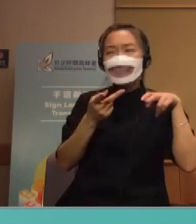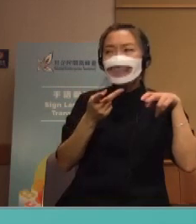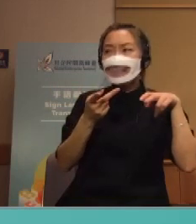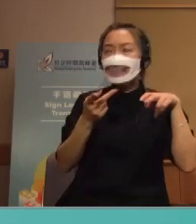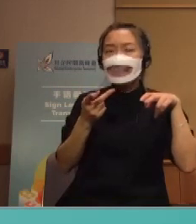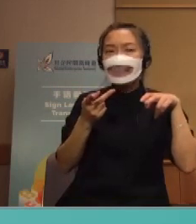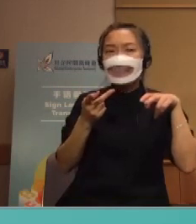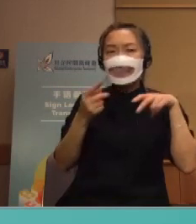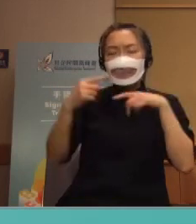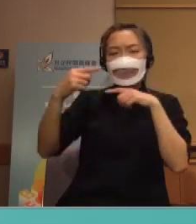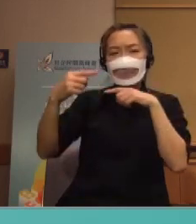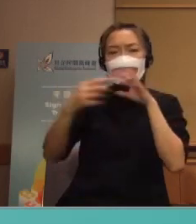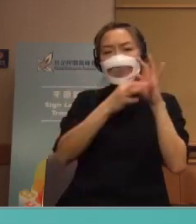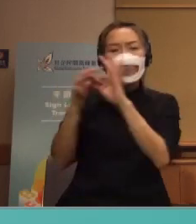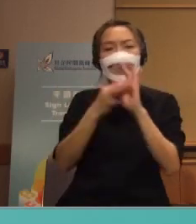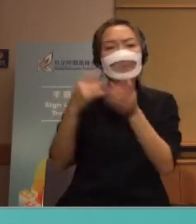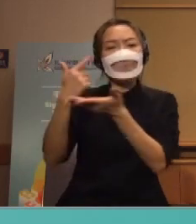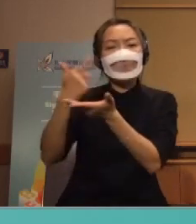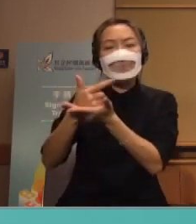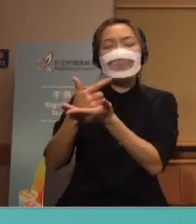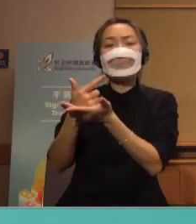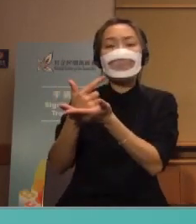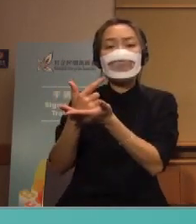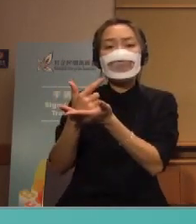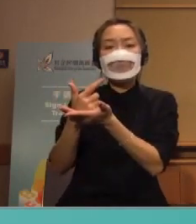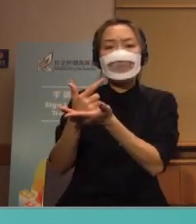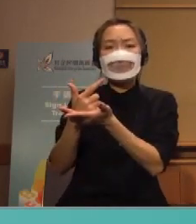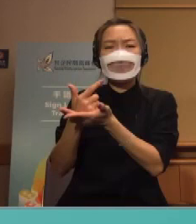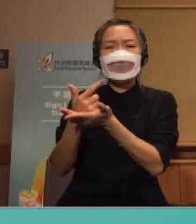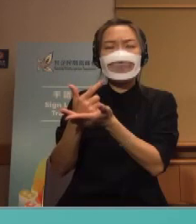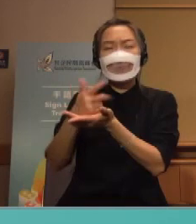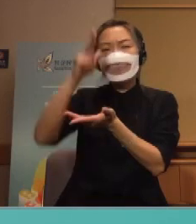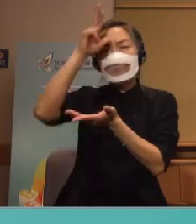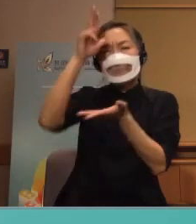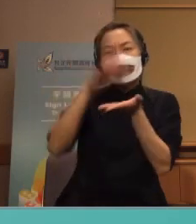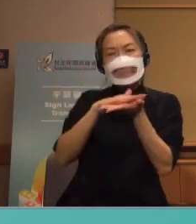just political gerrymandering. It's a lot of just hustling, positing